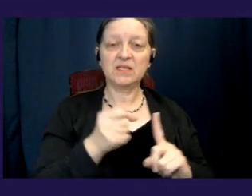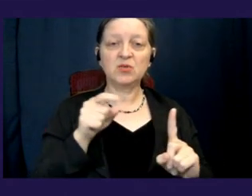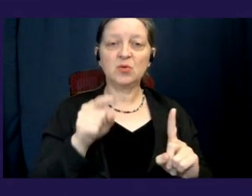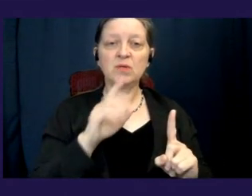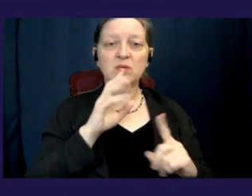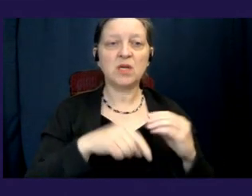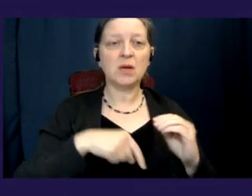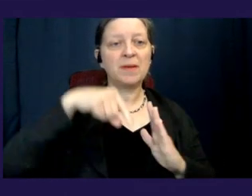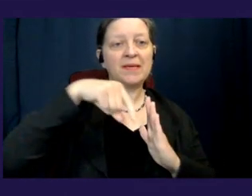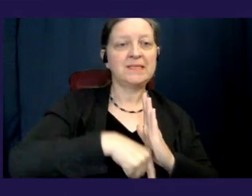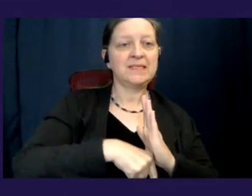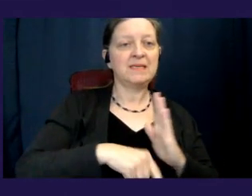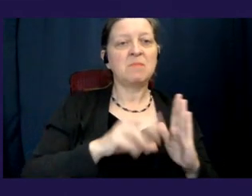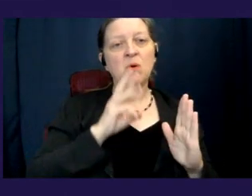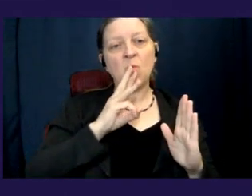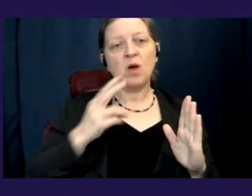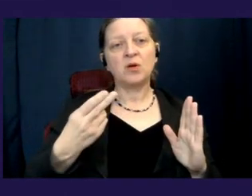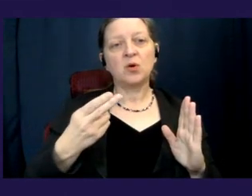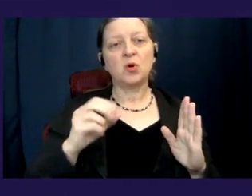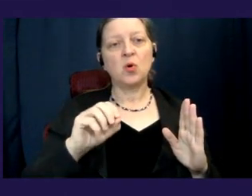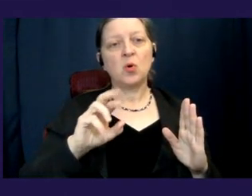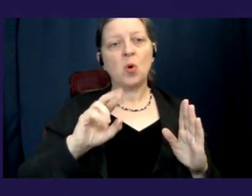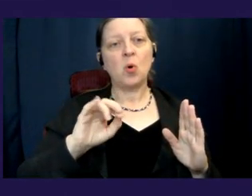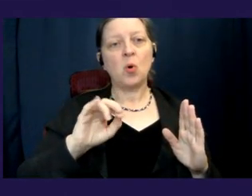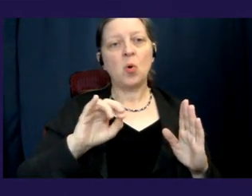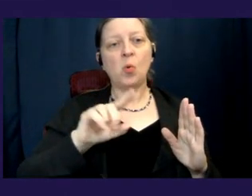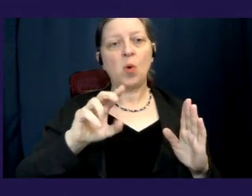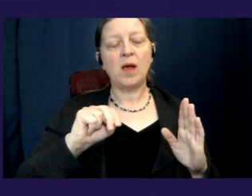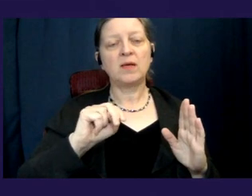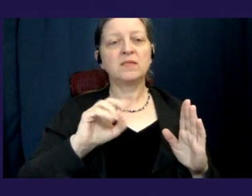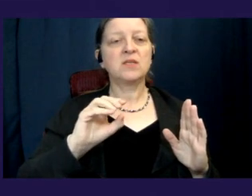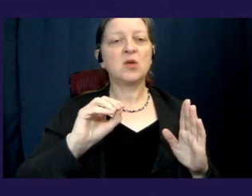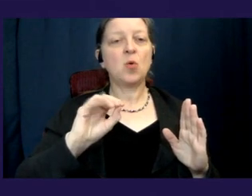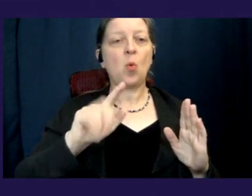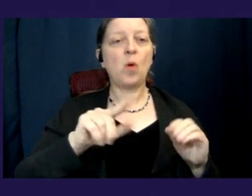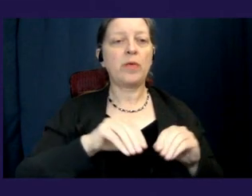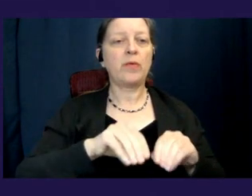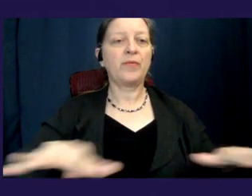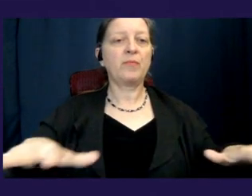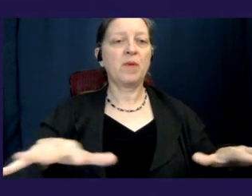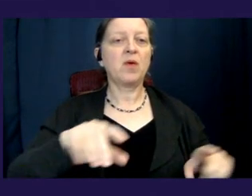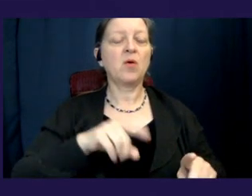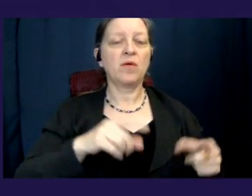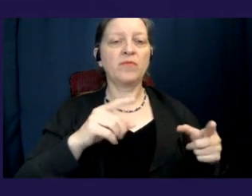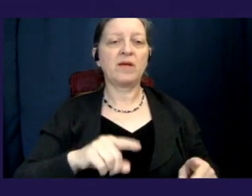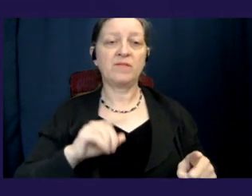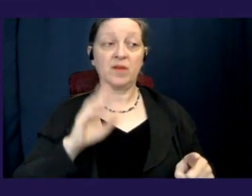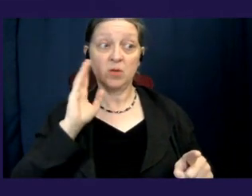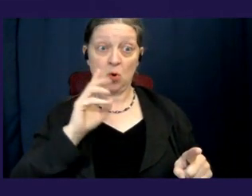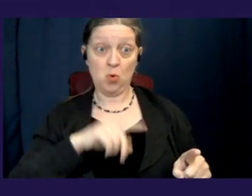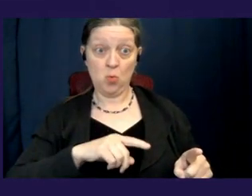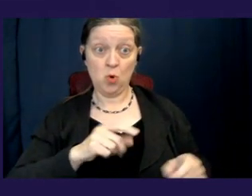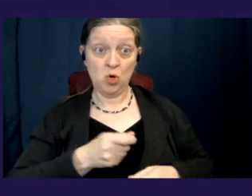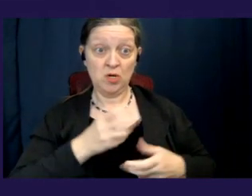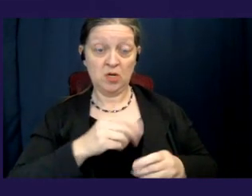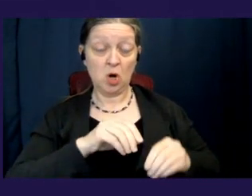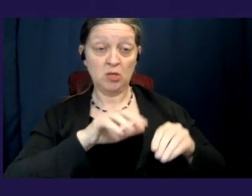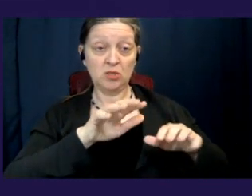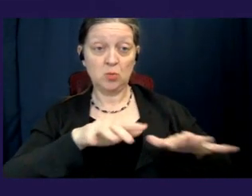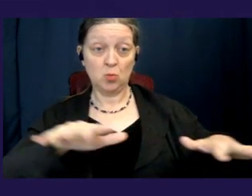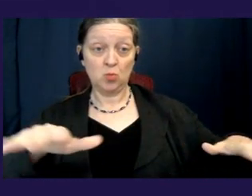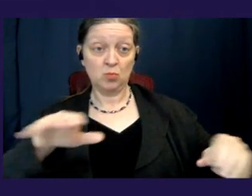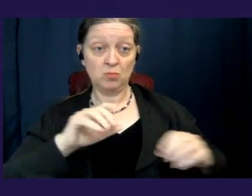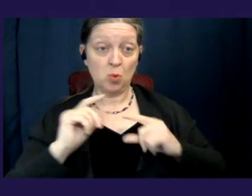Deepwater Horizon oil spill and the event and whether or not it would spawn rumors. There's like high uncertainty. There was, you know,